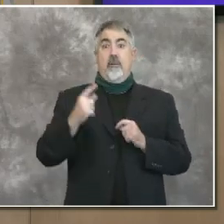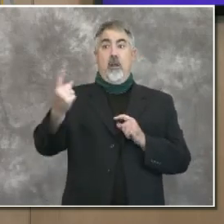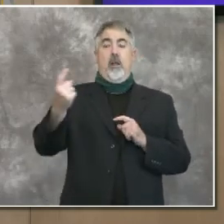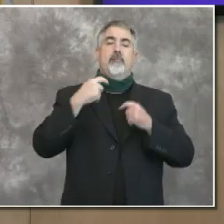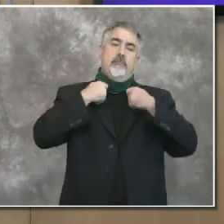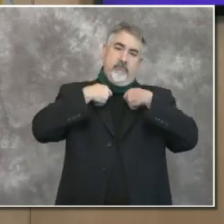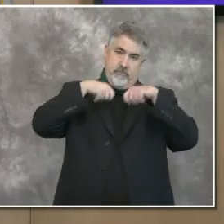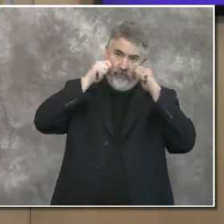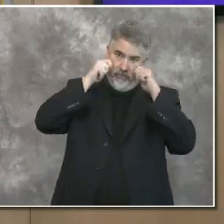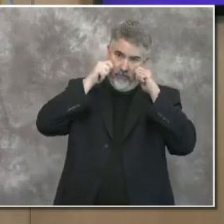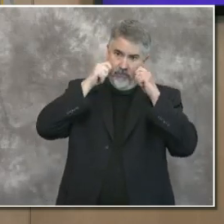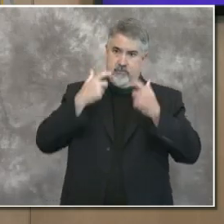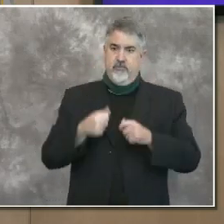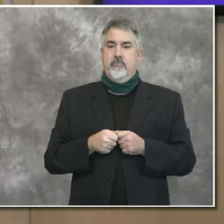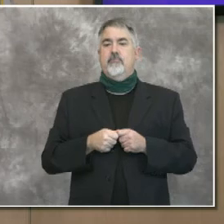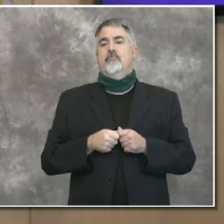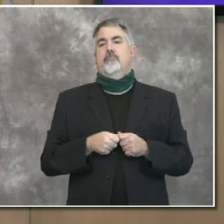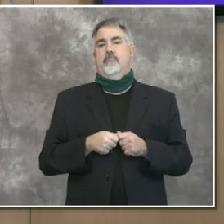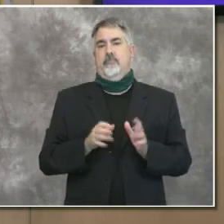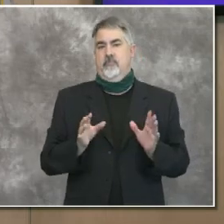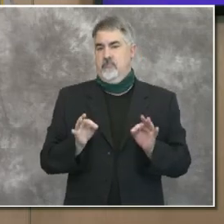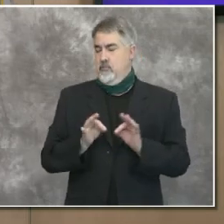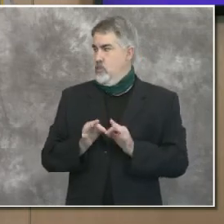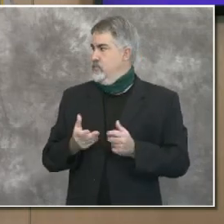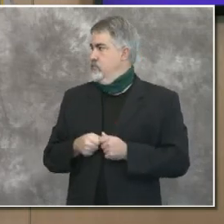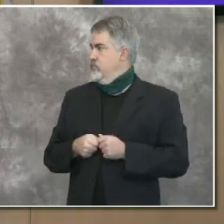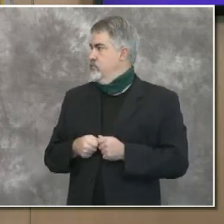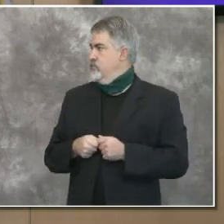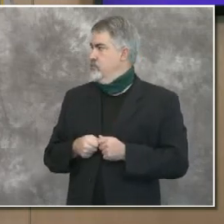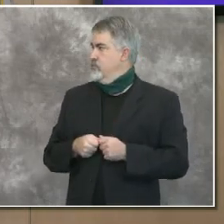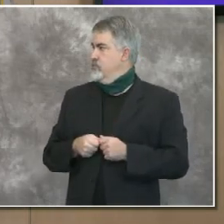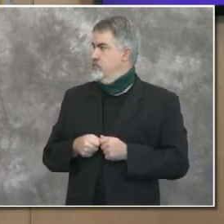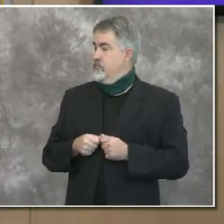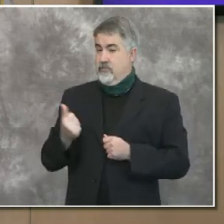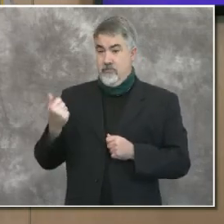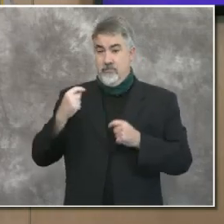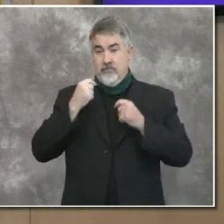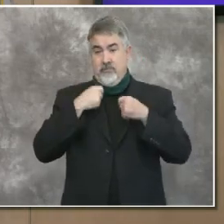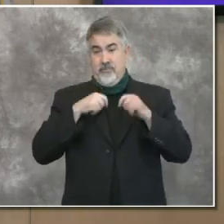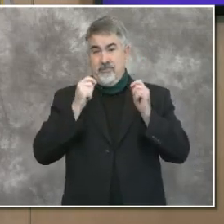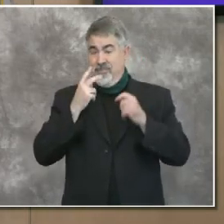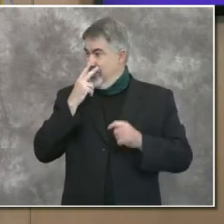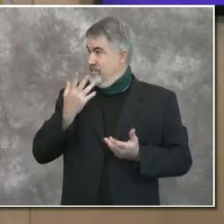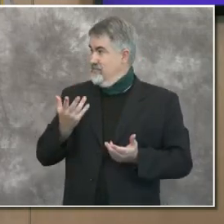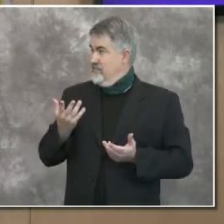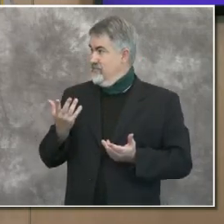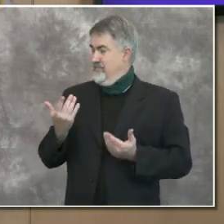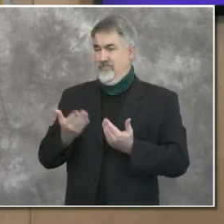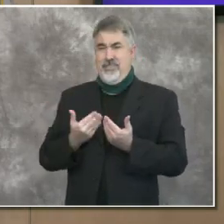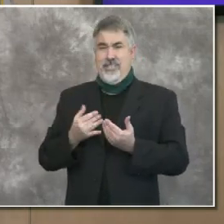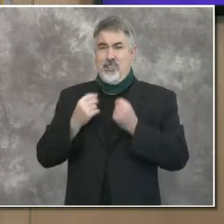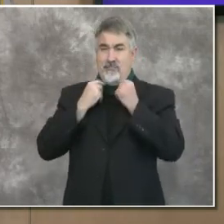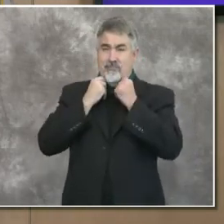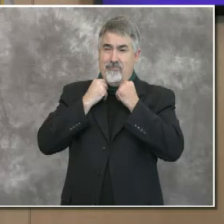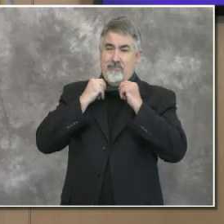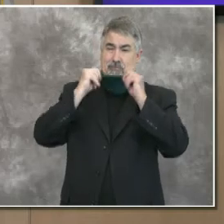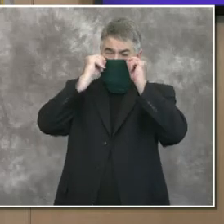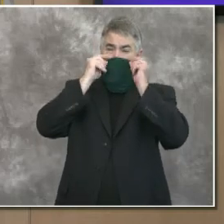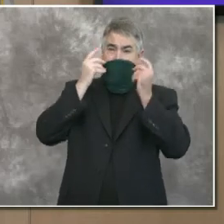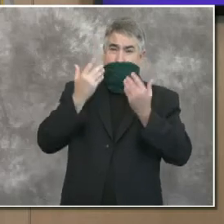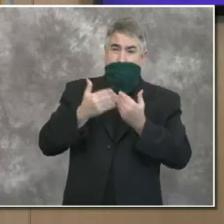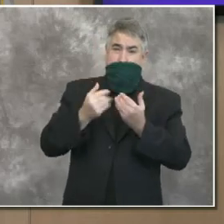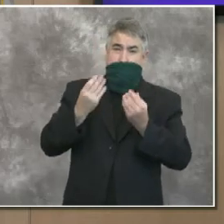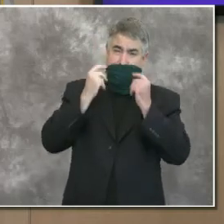you and 6 feet or closer, then we would ask you simply just to bring the mask back up and cover your